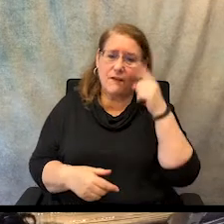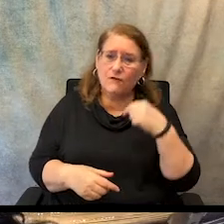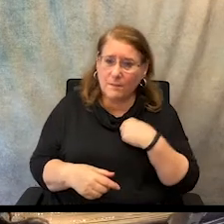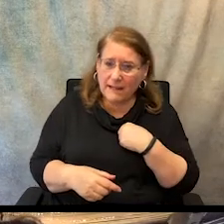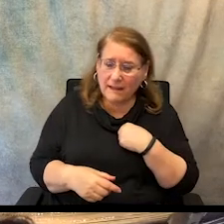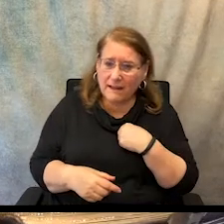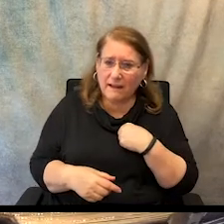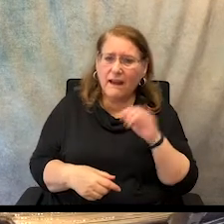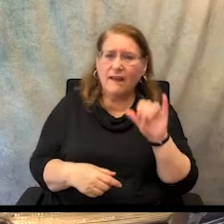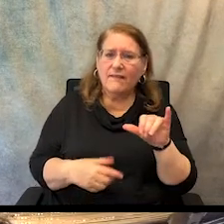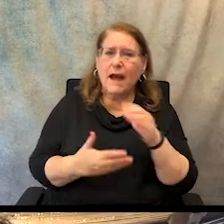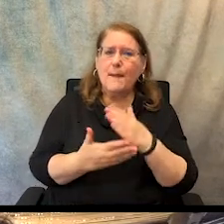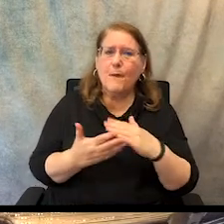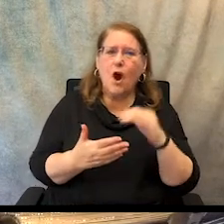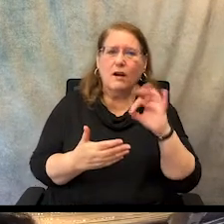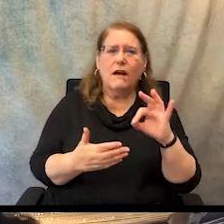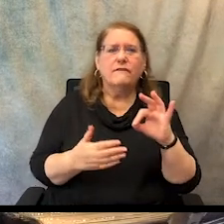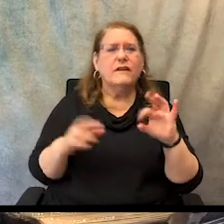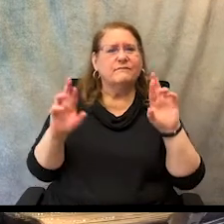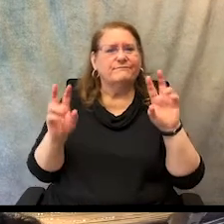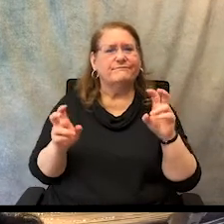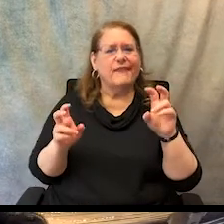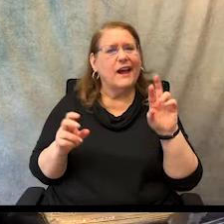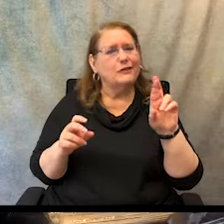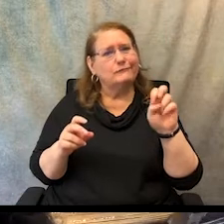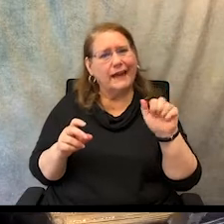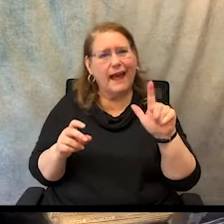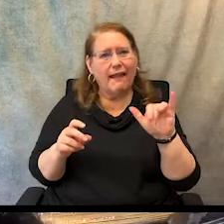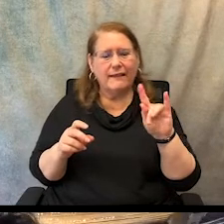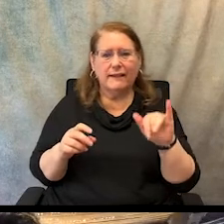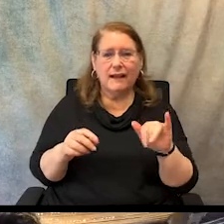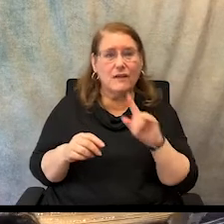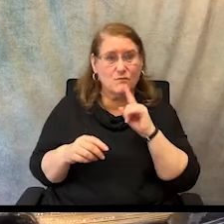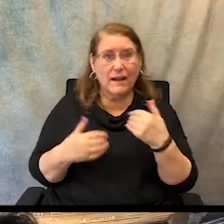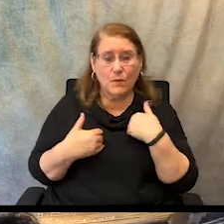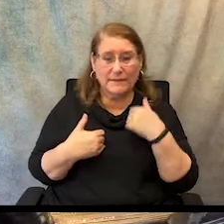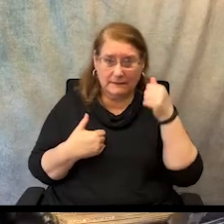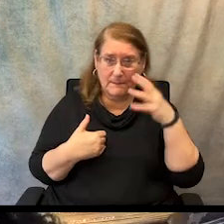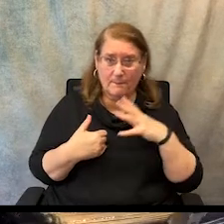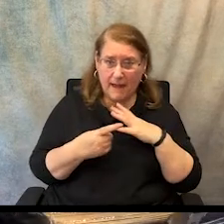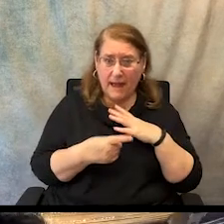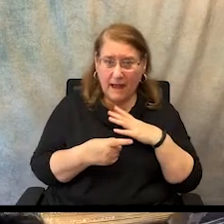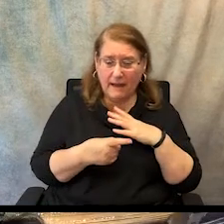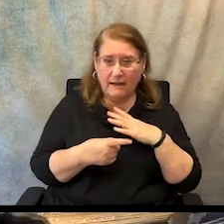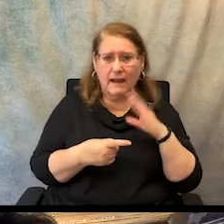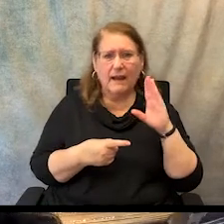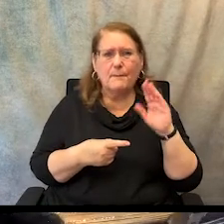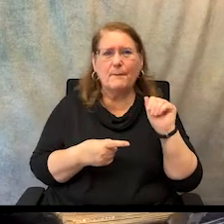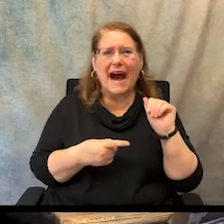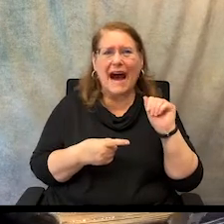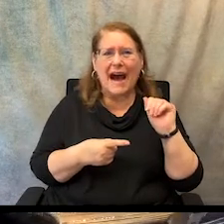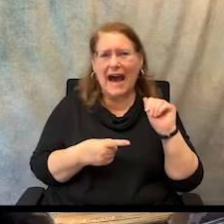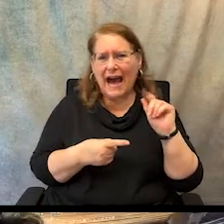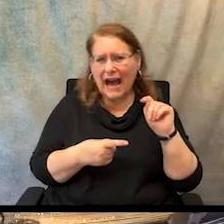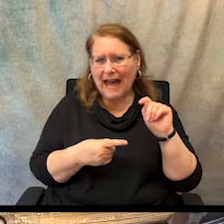And for me, it's a part of the reality. In our village, really, there was a guy, there was a man who was in Ba'ath